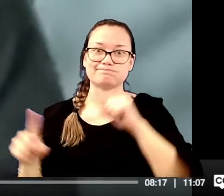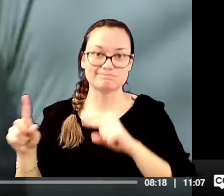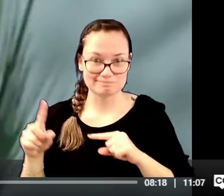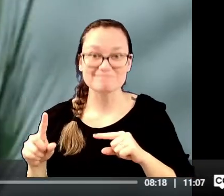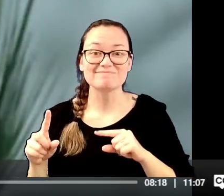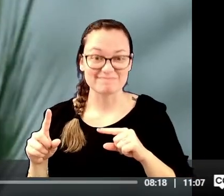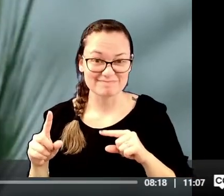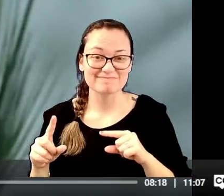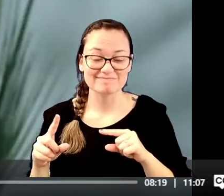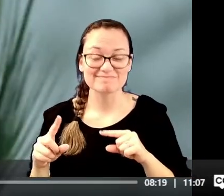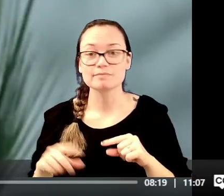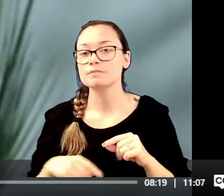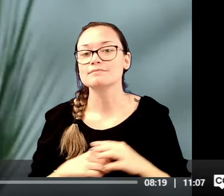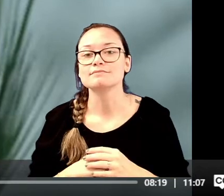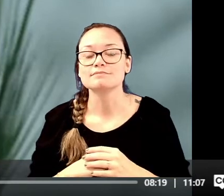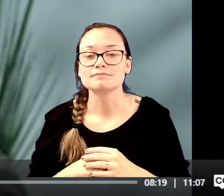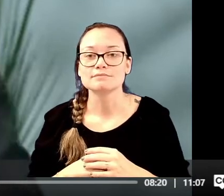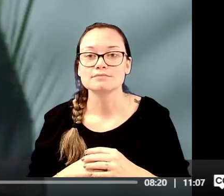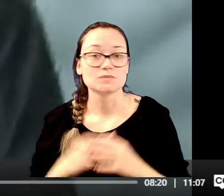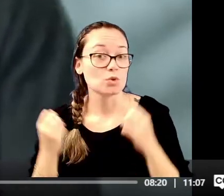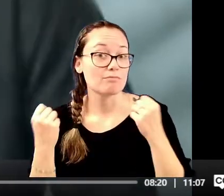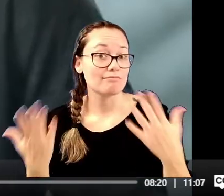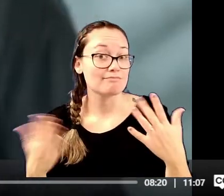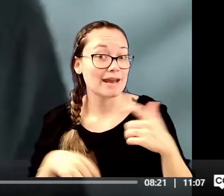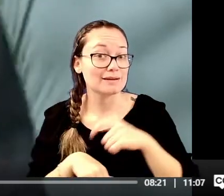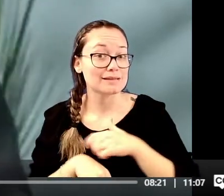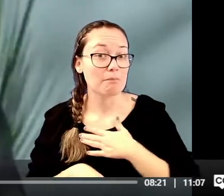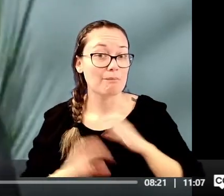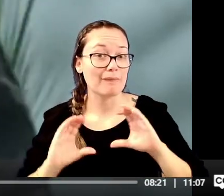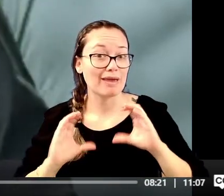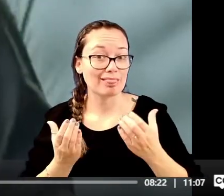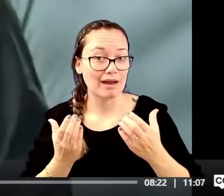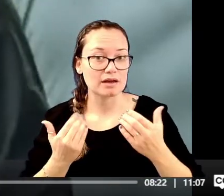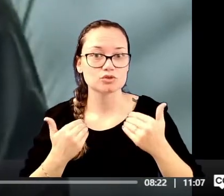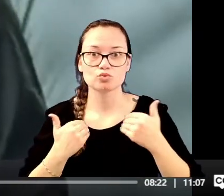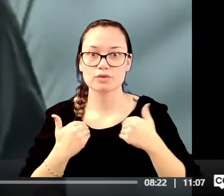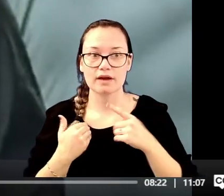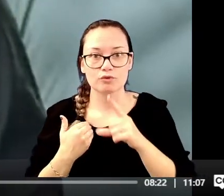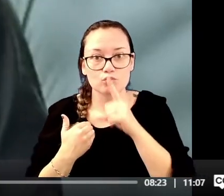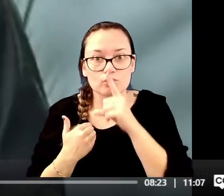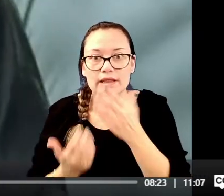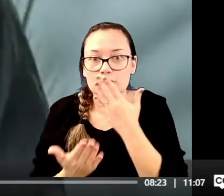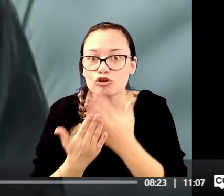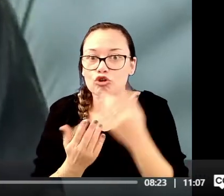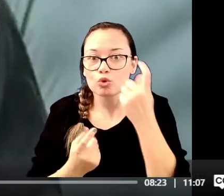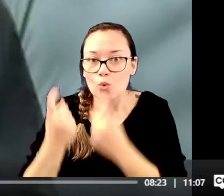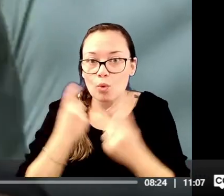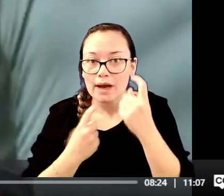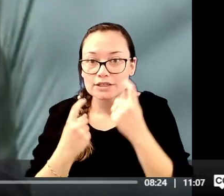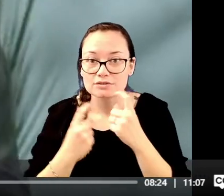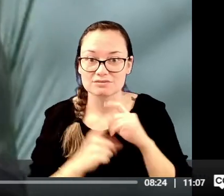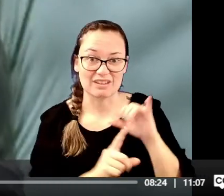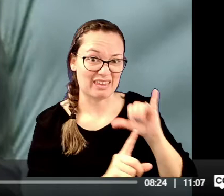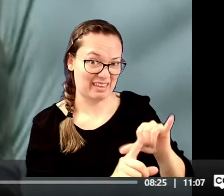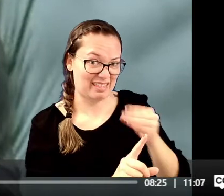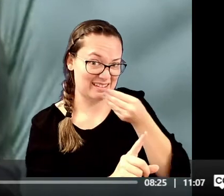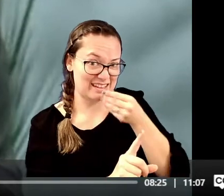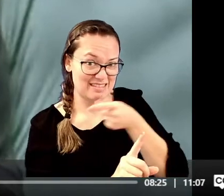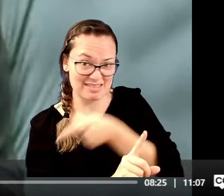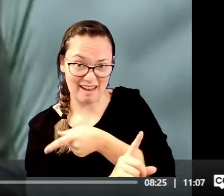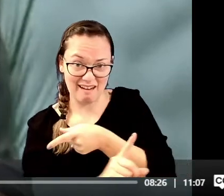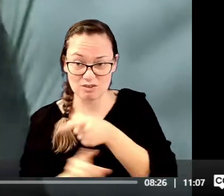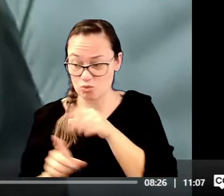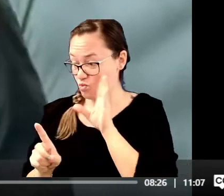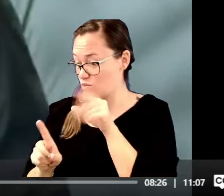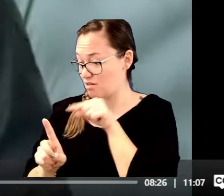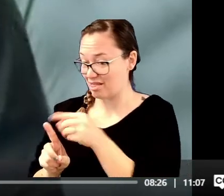too, in my classes, I have students drawing these, and I get a lot of really good questions of like, well, can this organism eat that, or would that organism